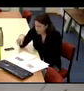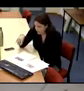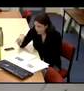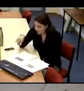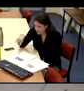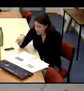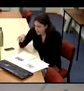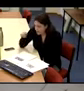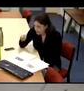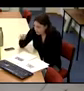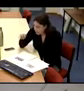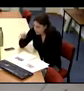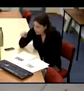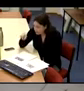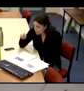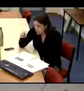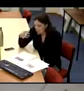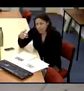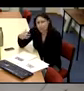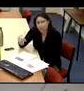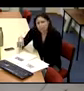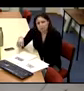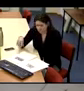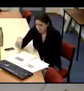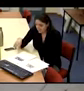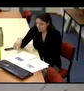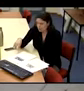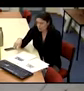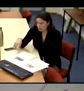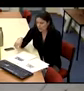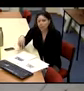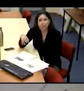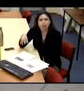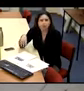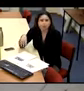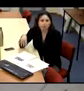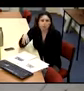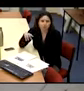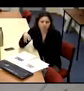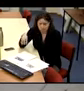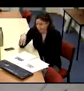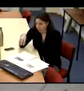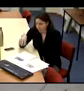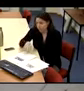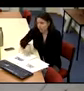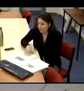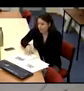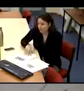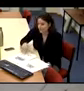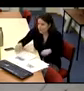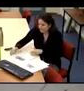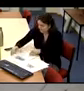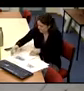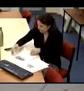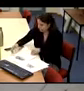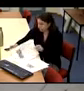raising the quota. I also wondered what these media commentaries could possibly say about the welcoming and wider perception of refugees here in New